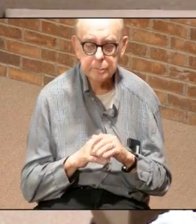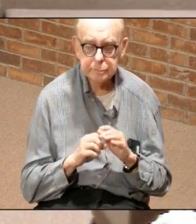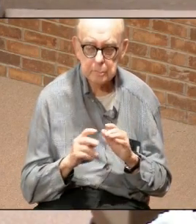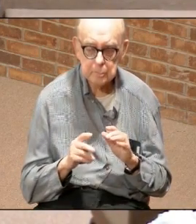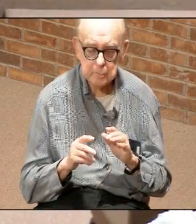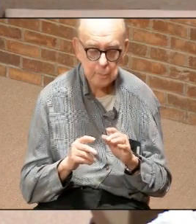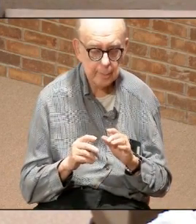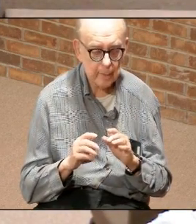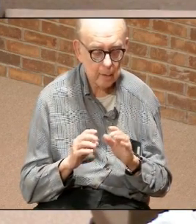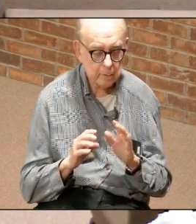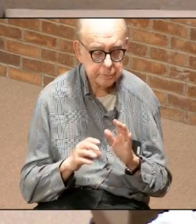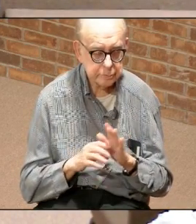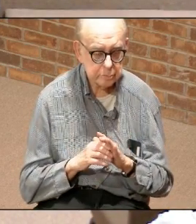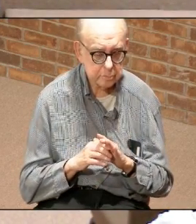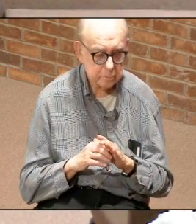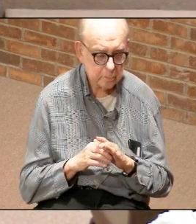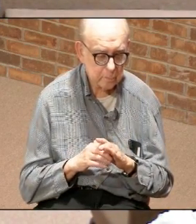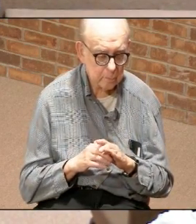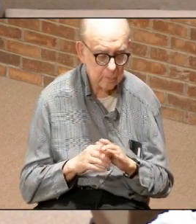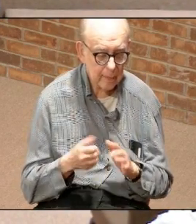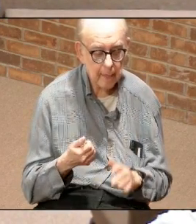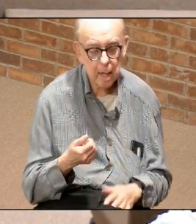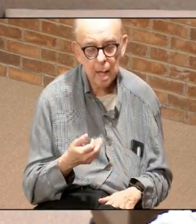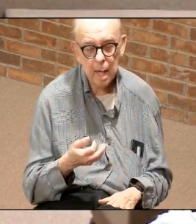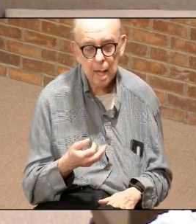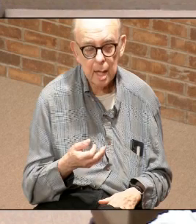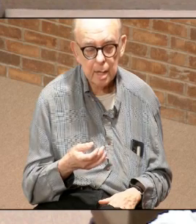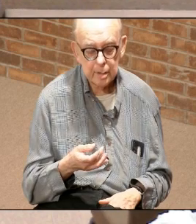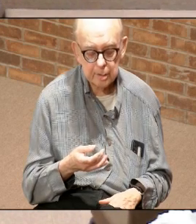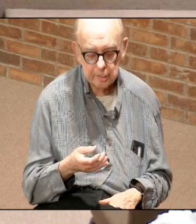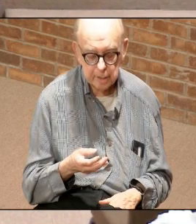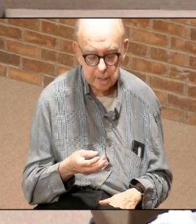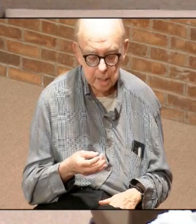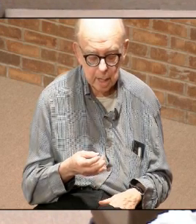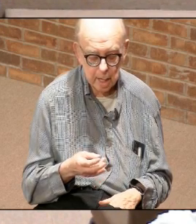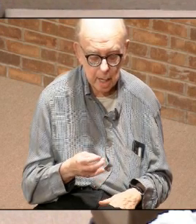okay? Took a picture, 18 gallons,